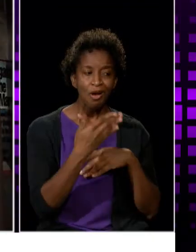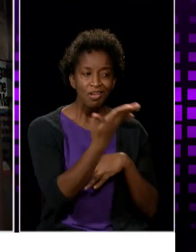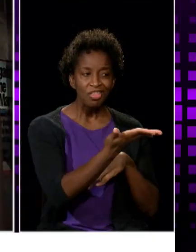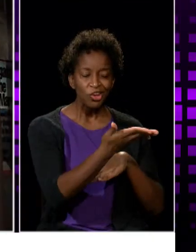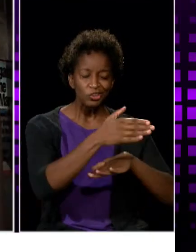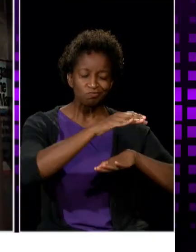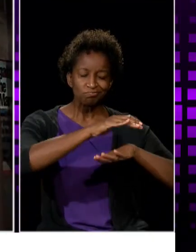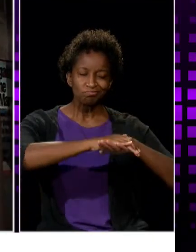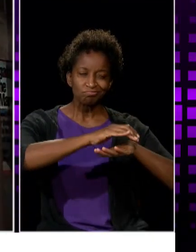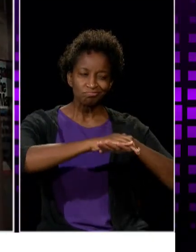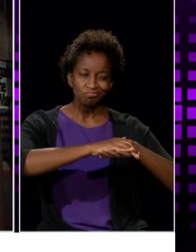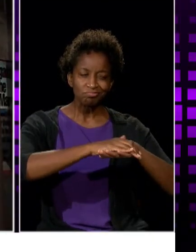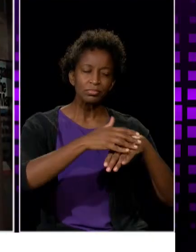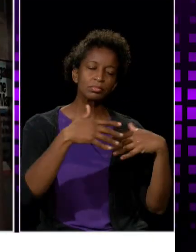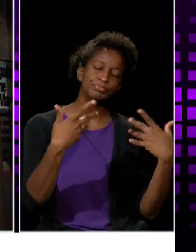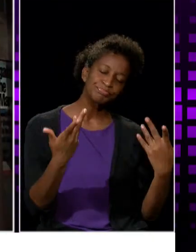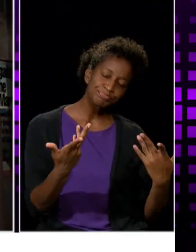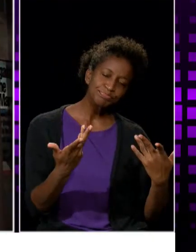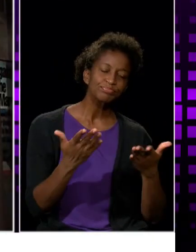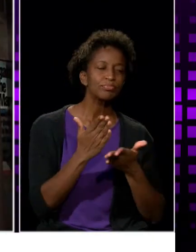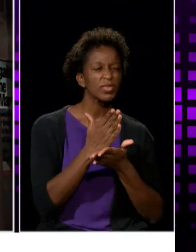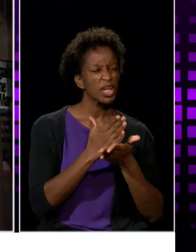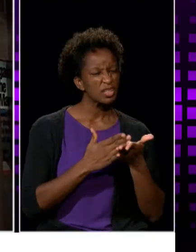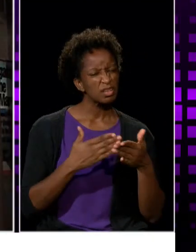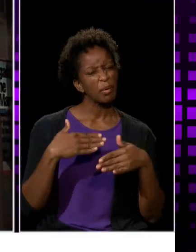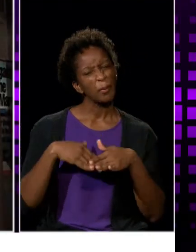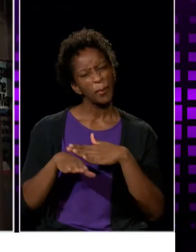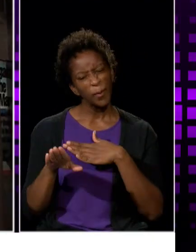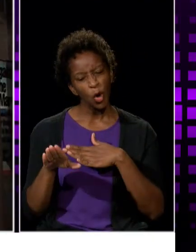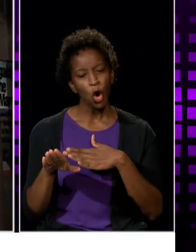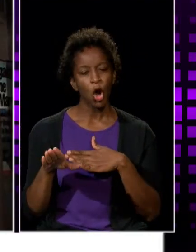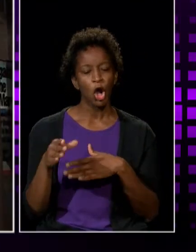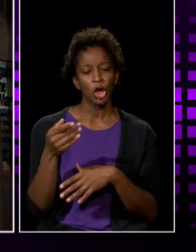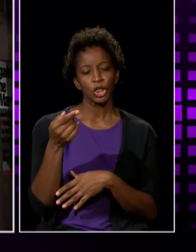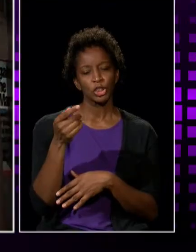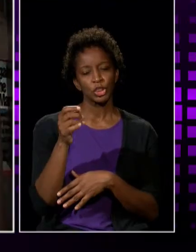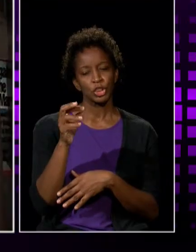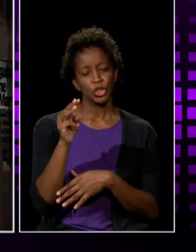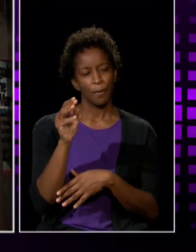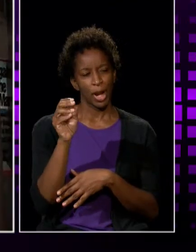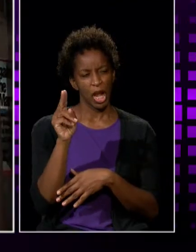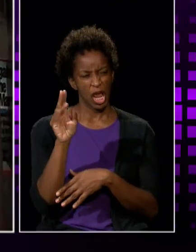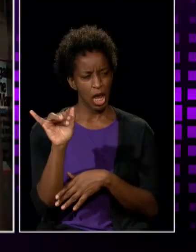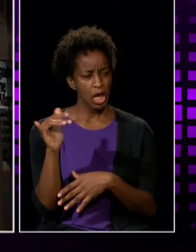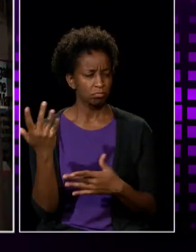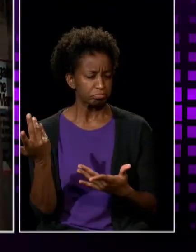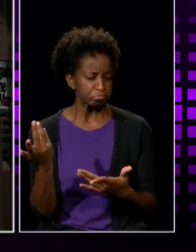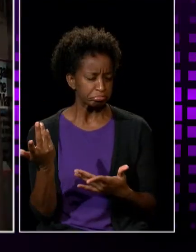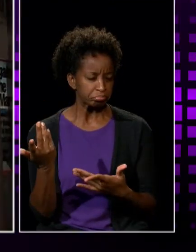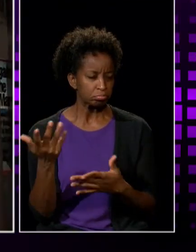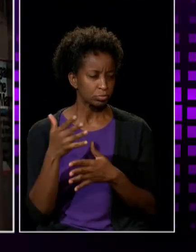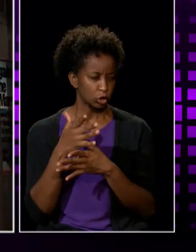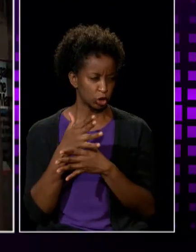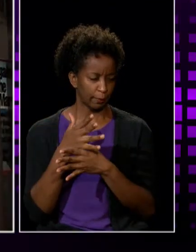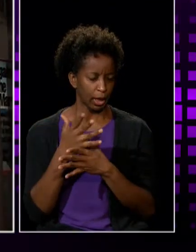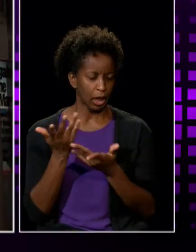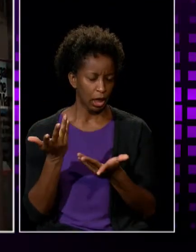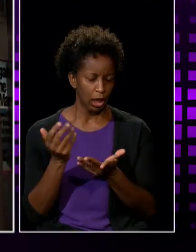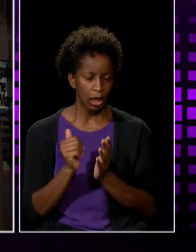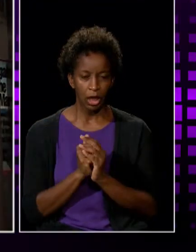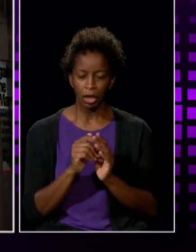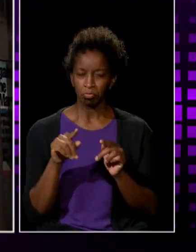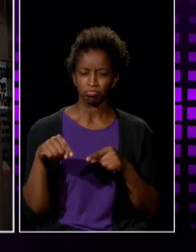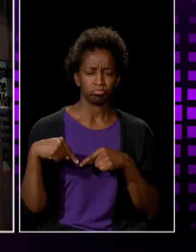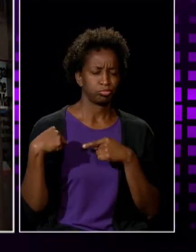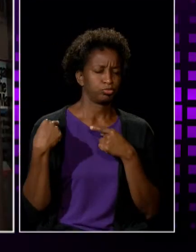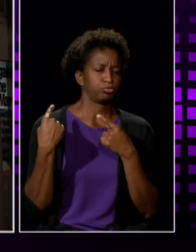some of the kings along the way were born in Germany and so on. But the reality is that for all of these years, the English themselves have